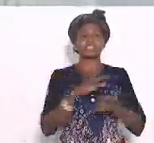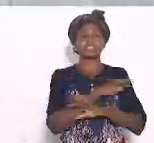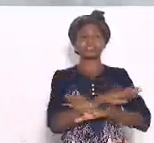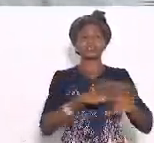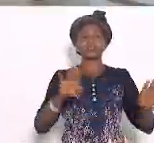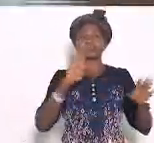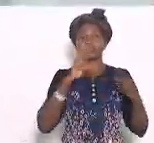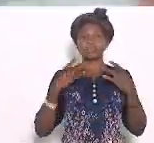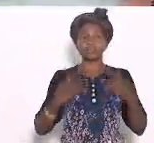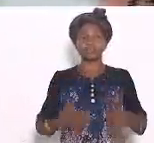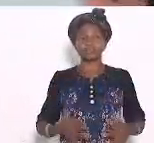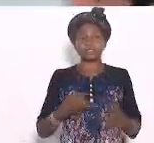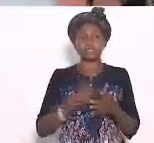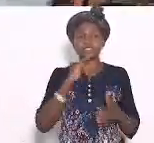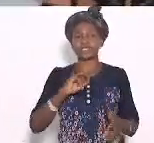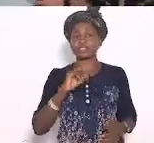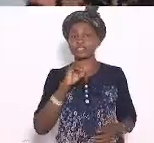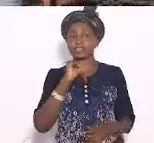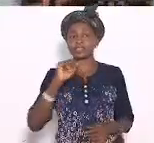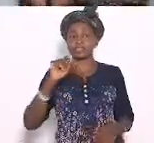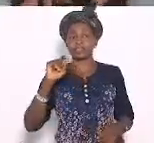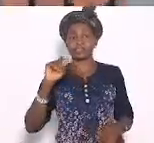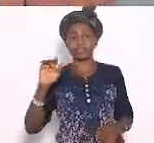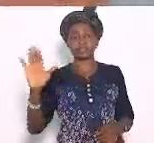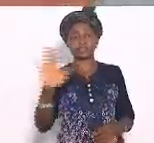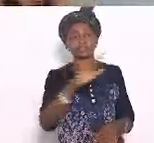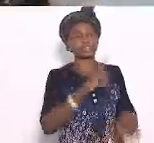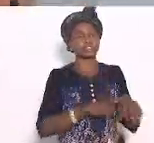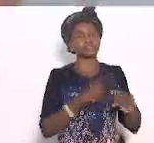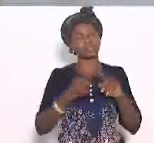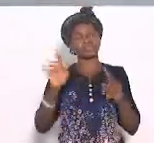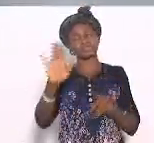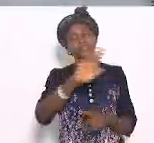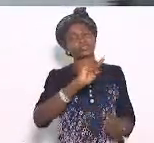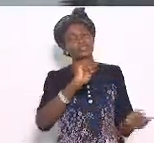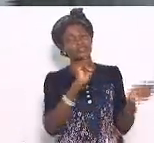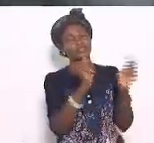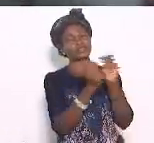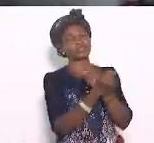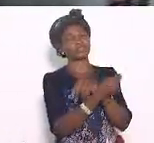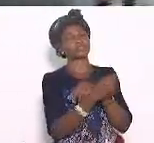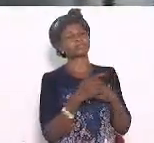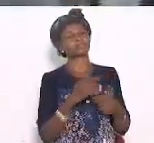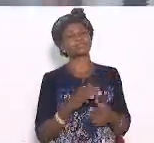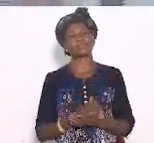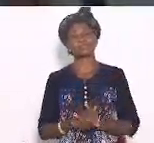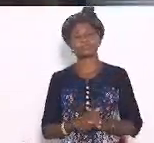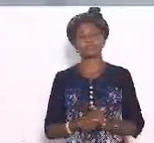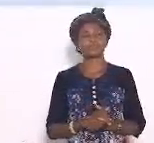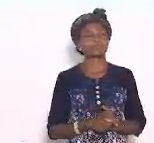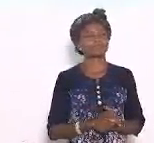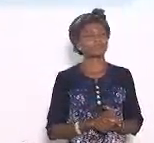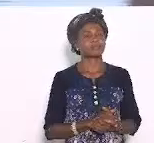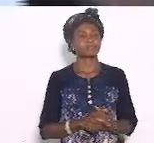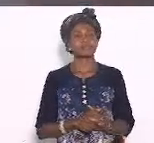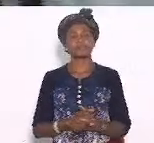your not only your time your